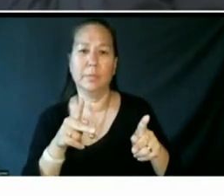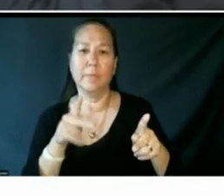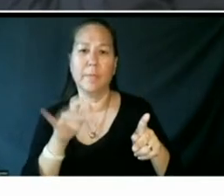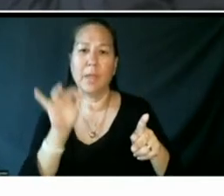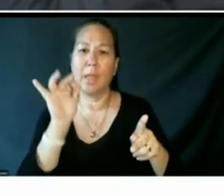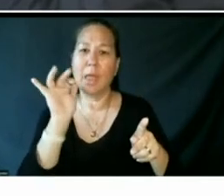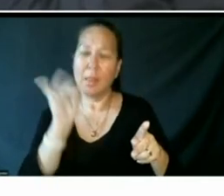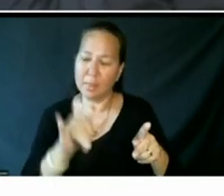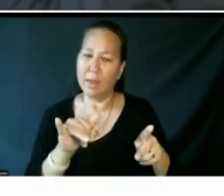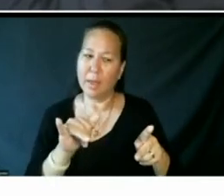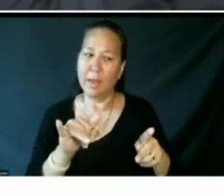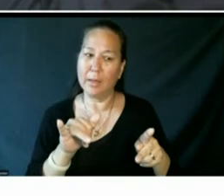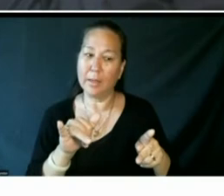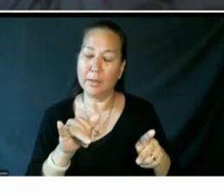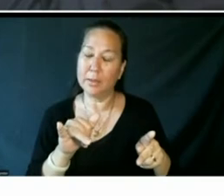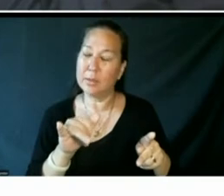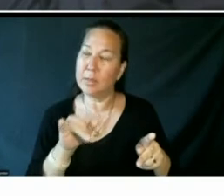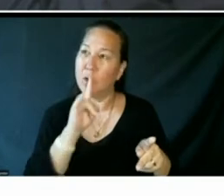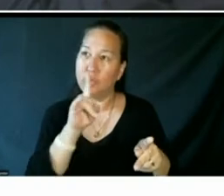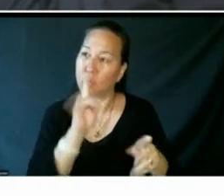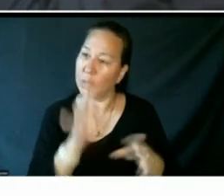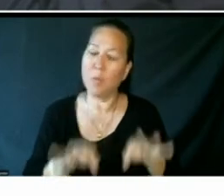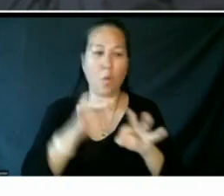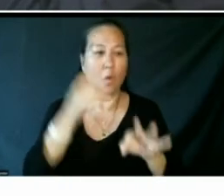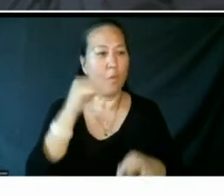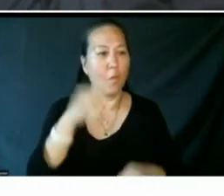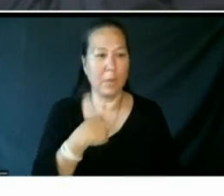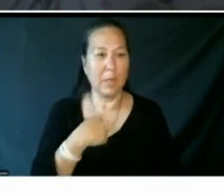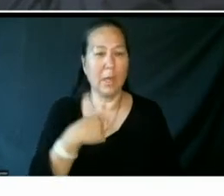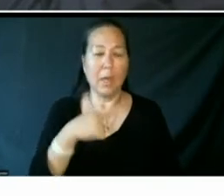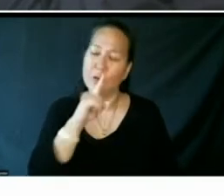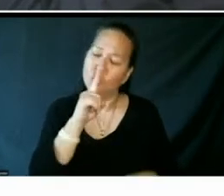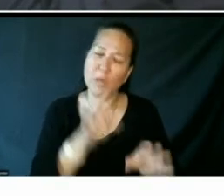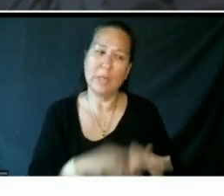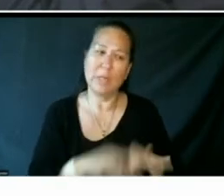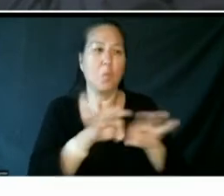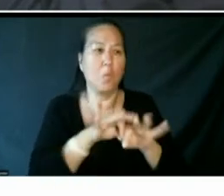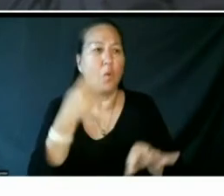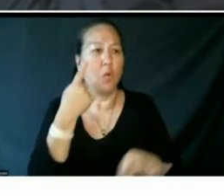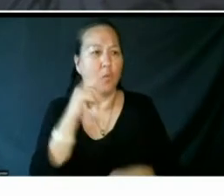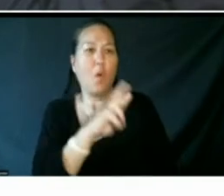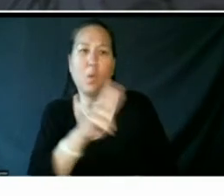it means a lot to me, and I know it meant a lot to him. And so we included that.